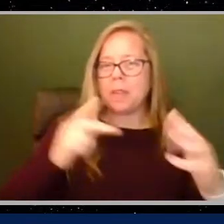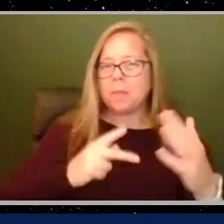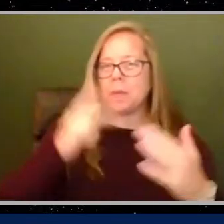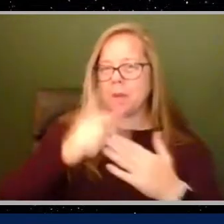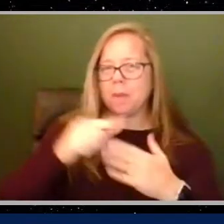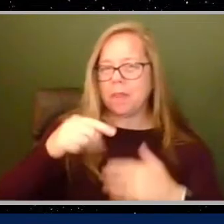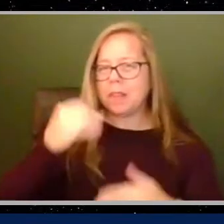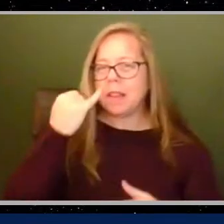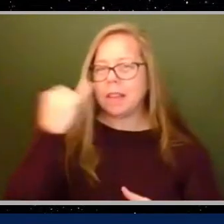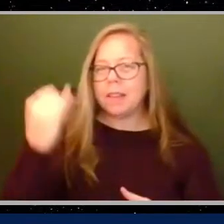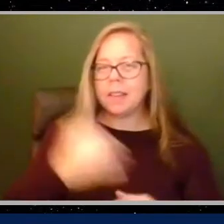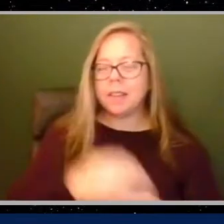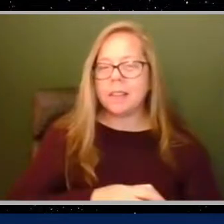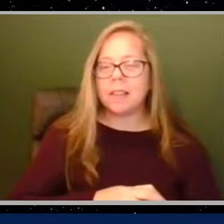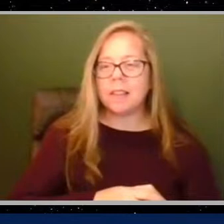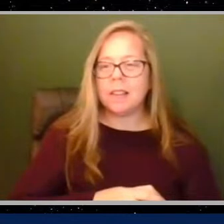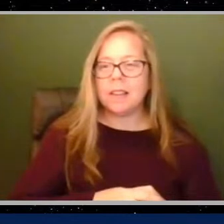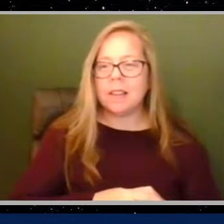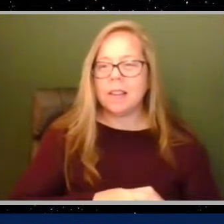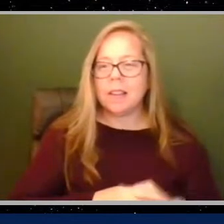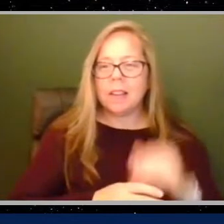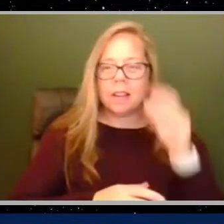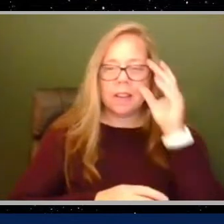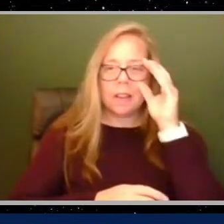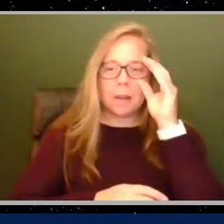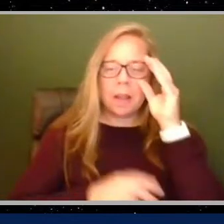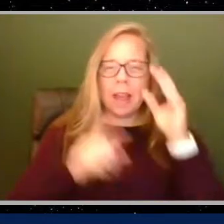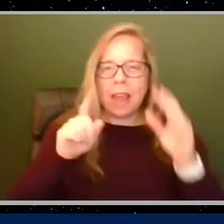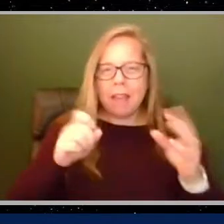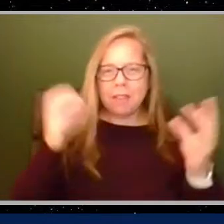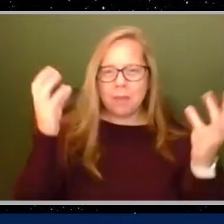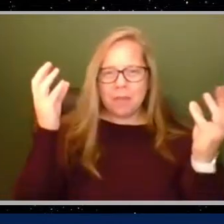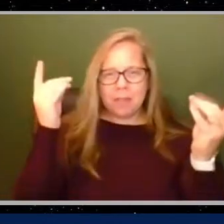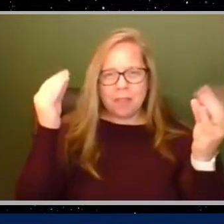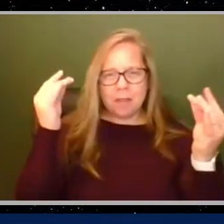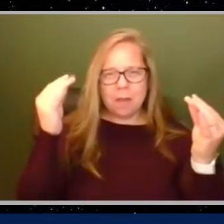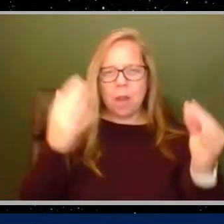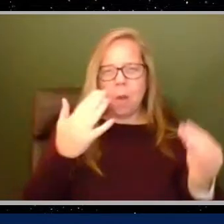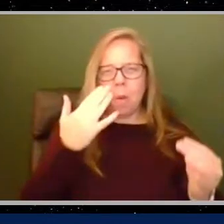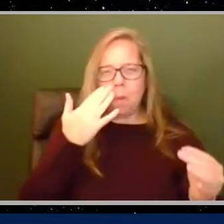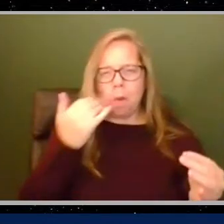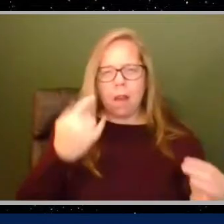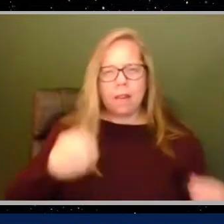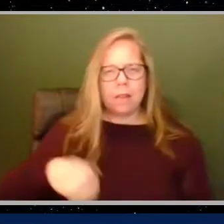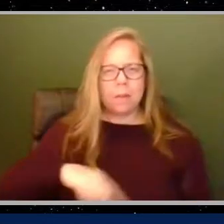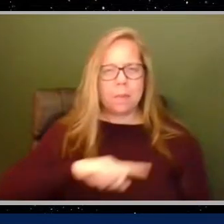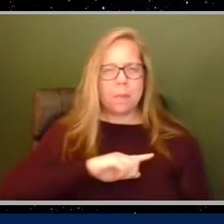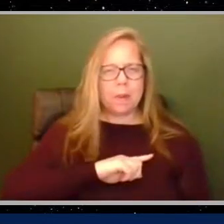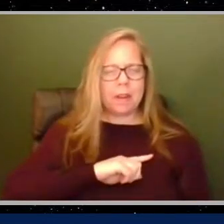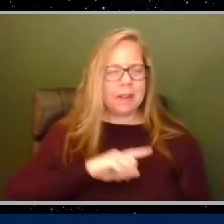we have to really, look at why do we need this certain,